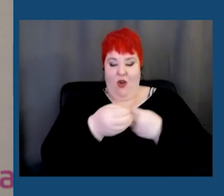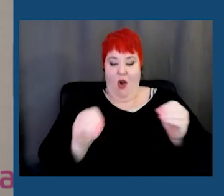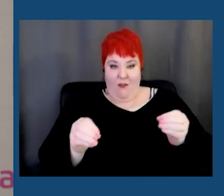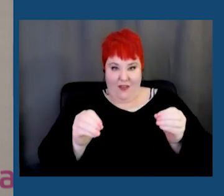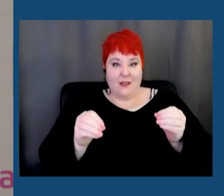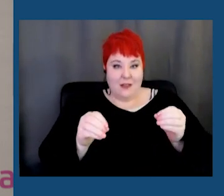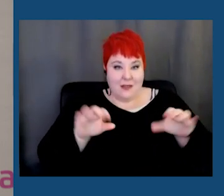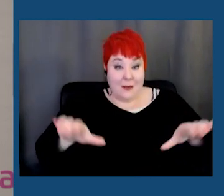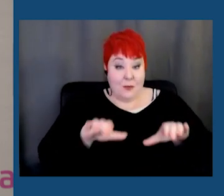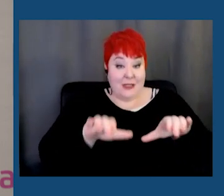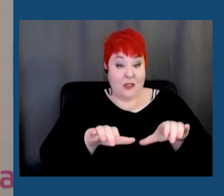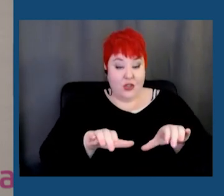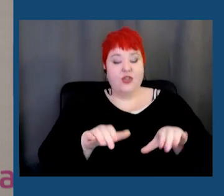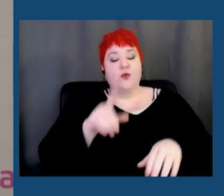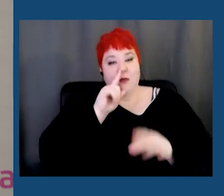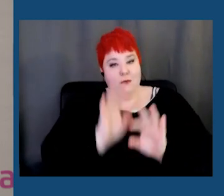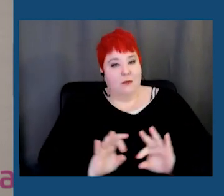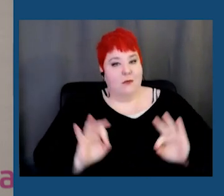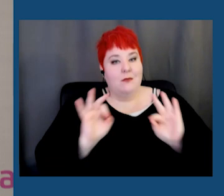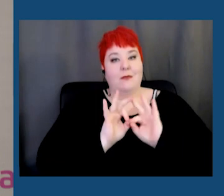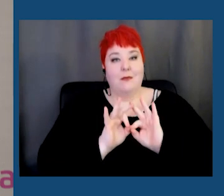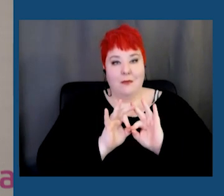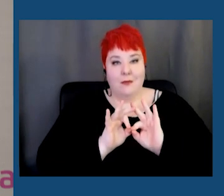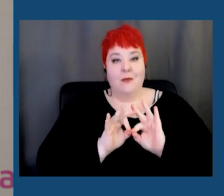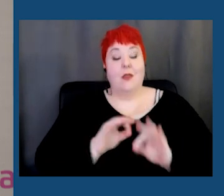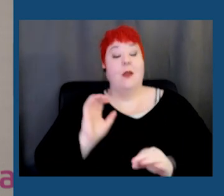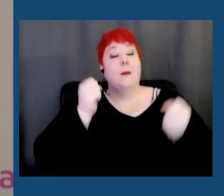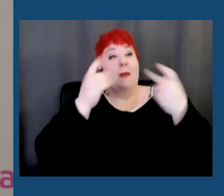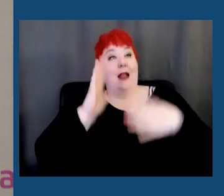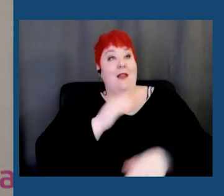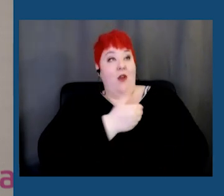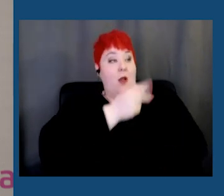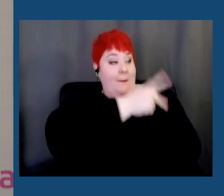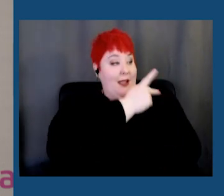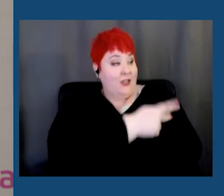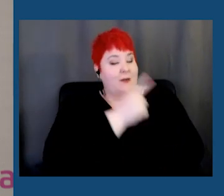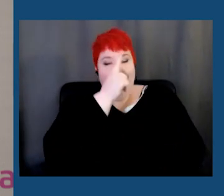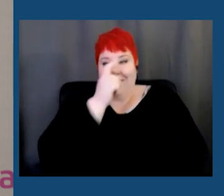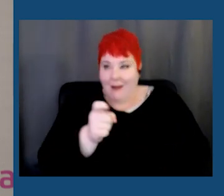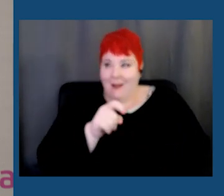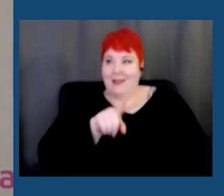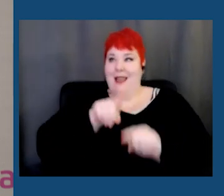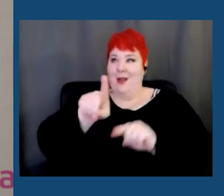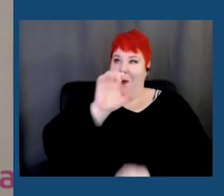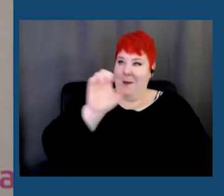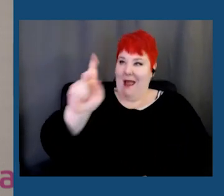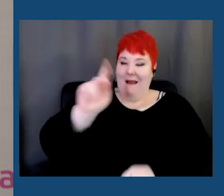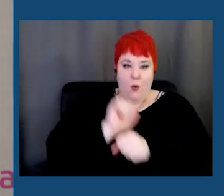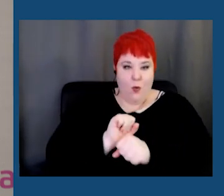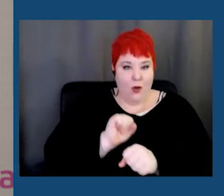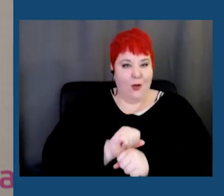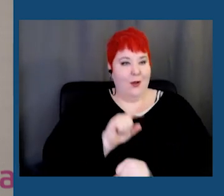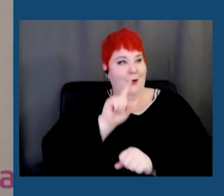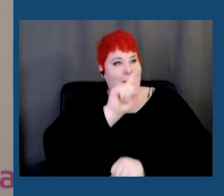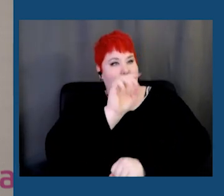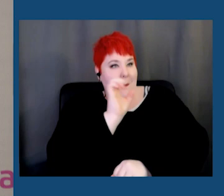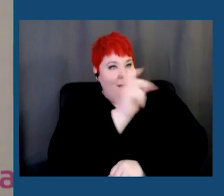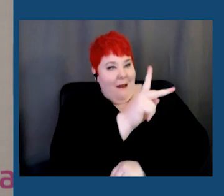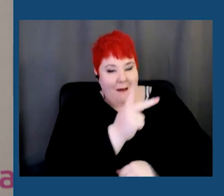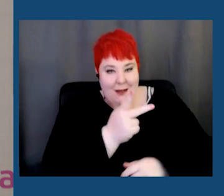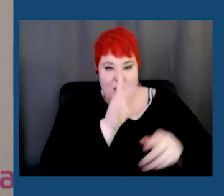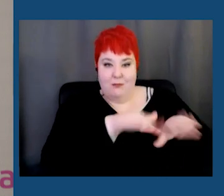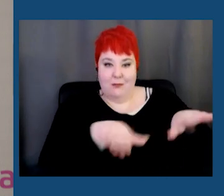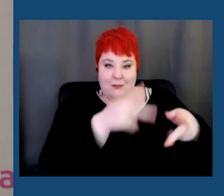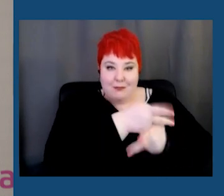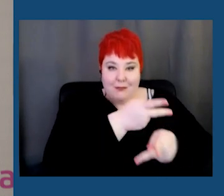knew that many of our patients, because they returned to work or childcare immediately, needed an option that would allow them to drive themselves